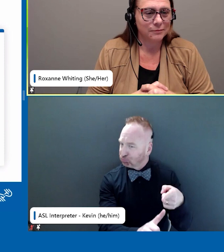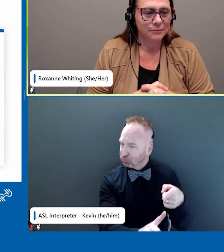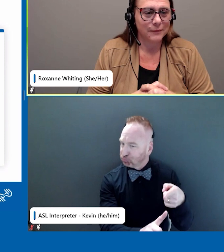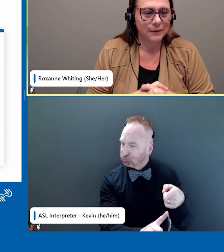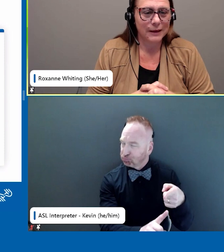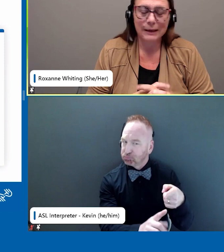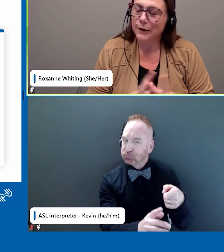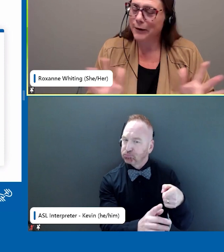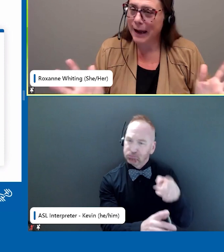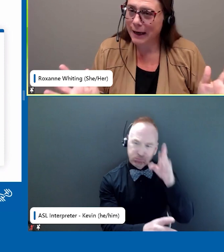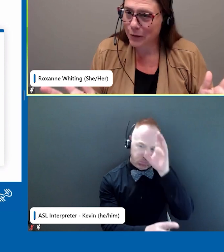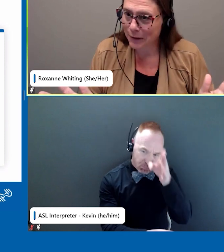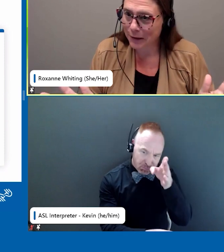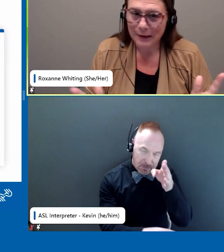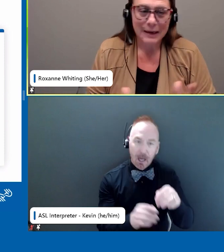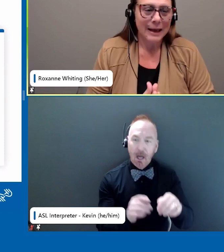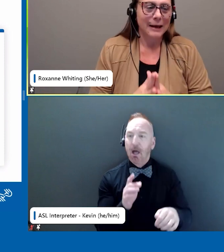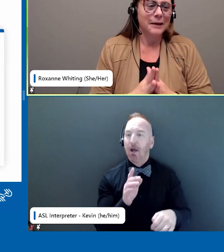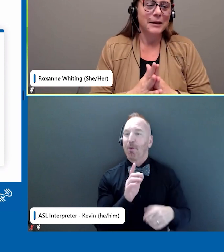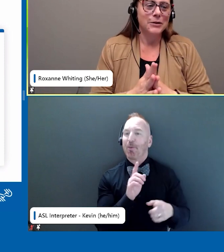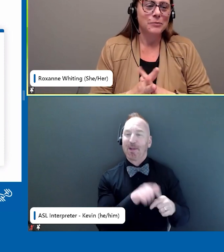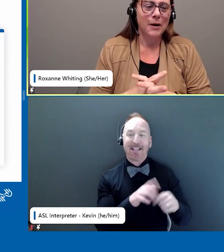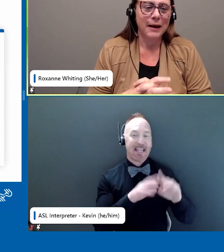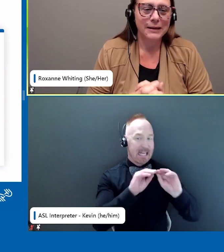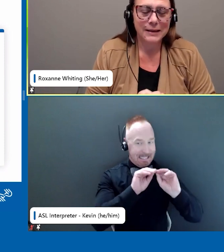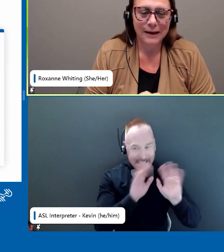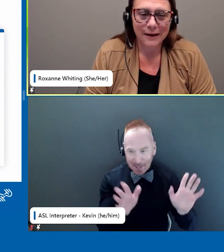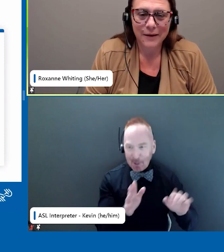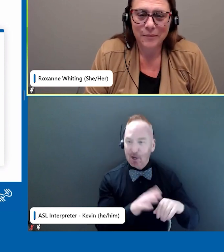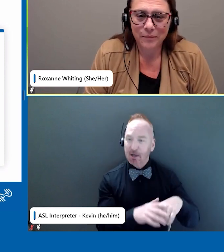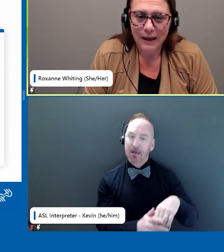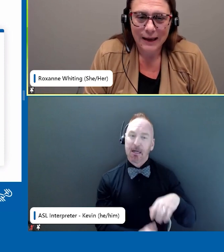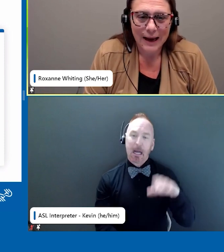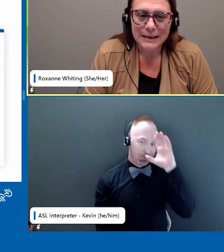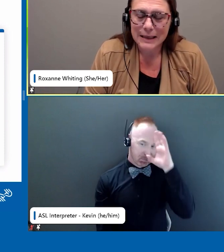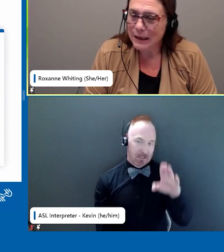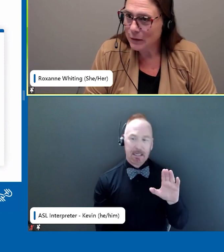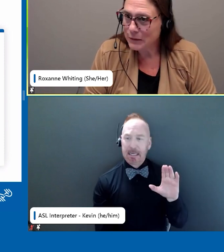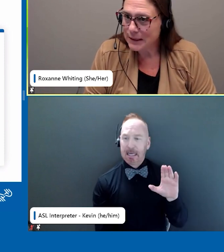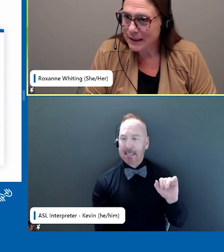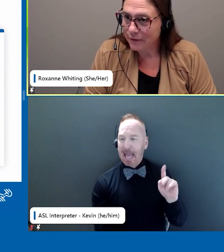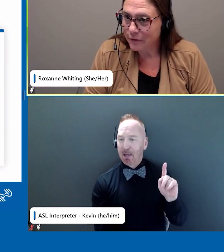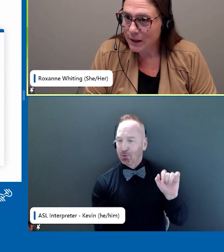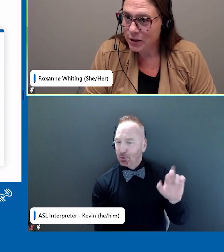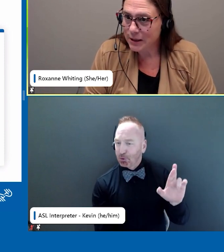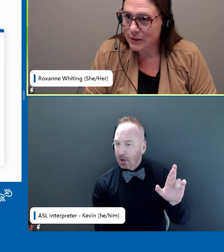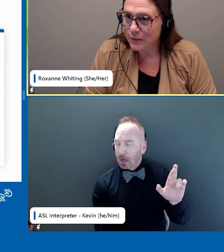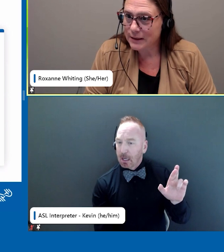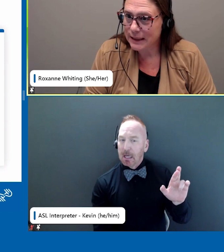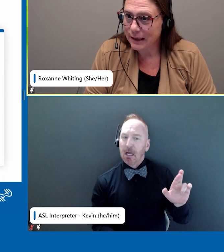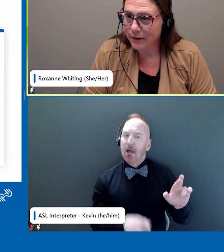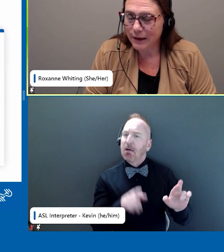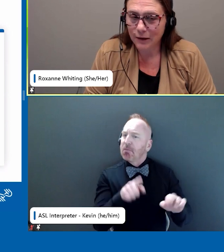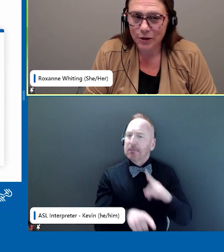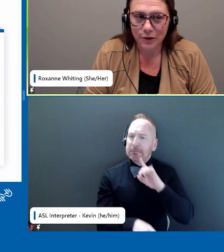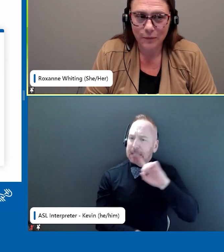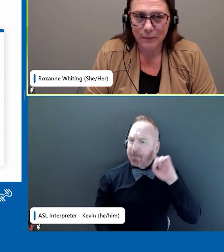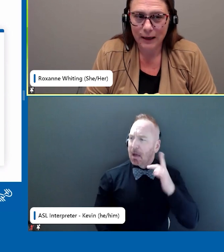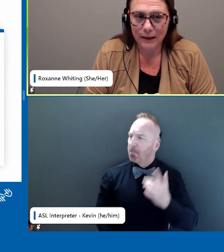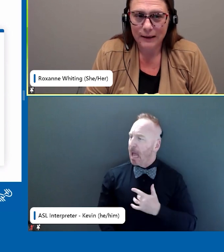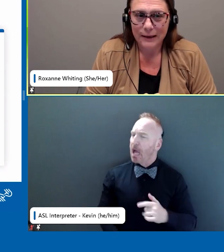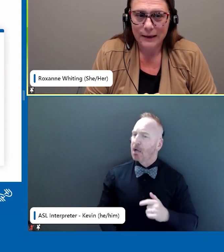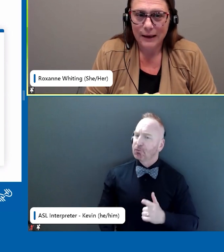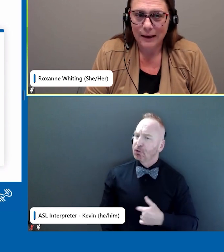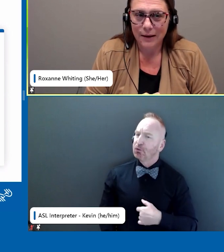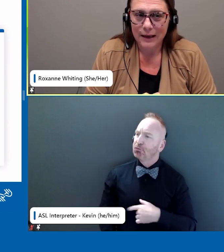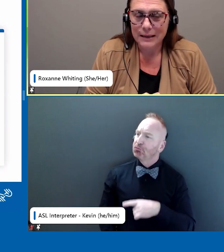know, clear candor. They don't mind asking those tough questions, whereas in hearing culture, we